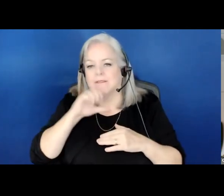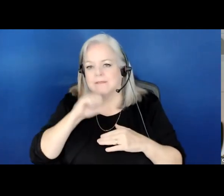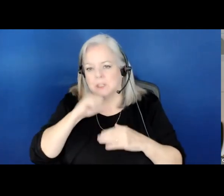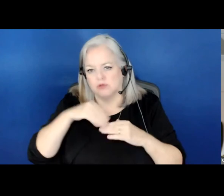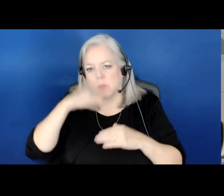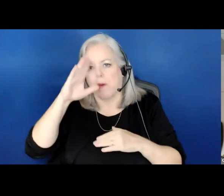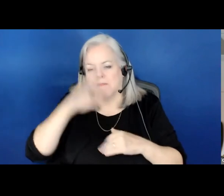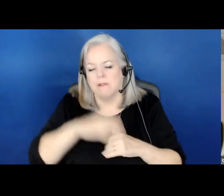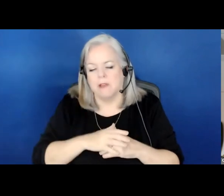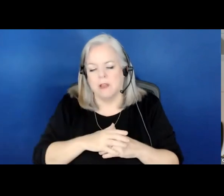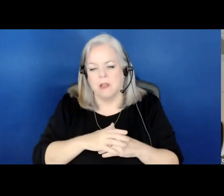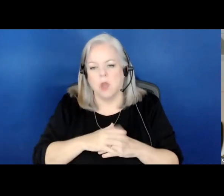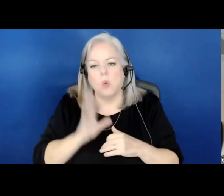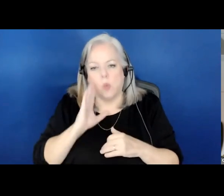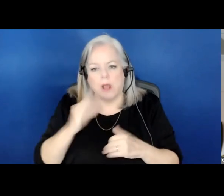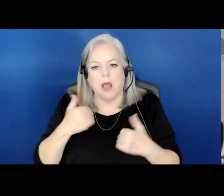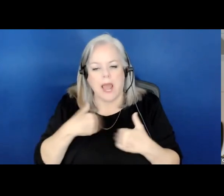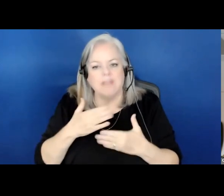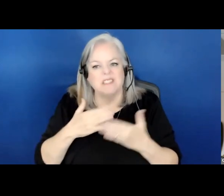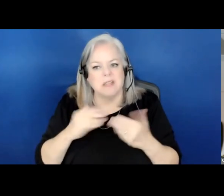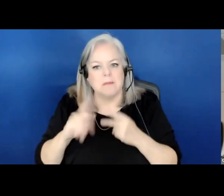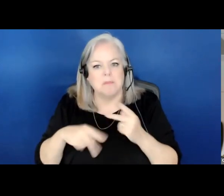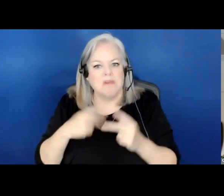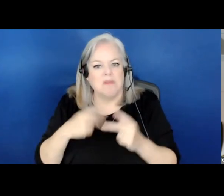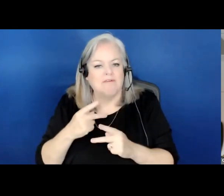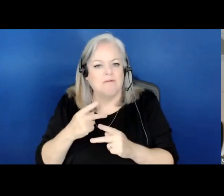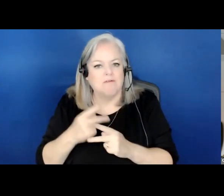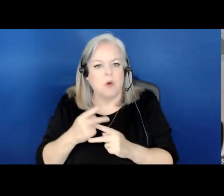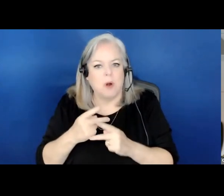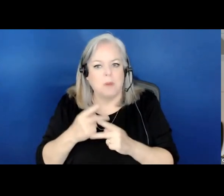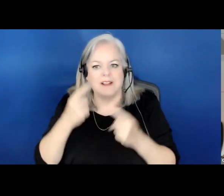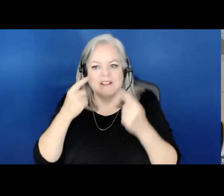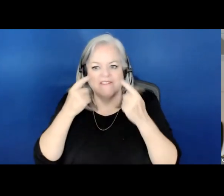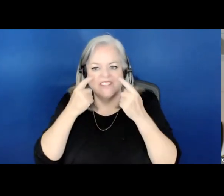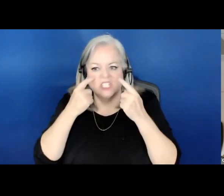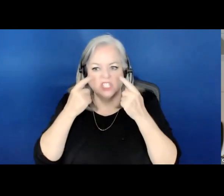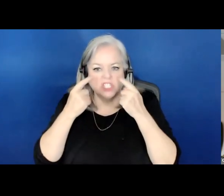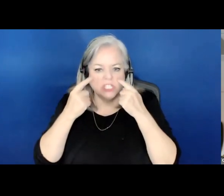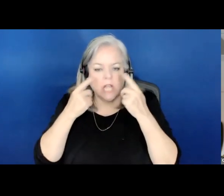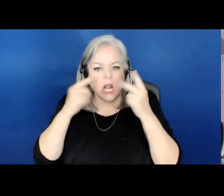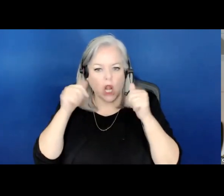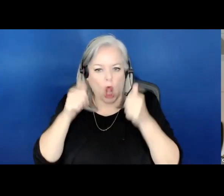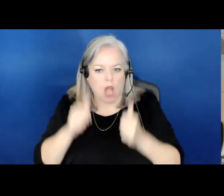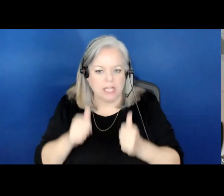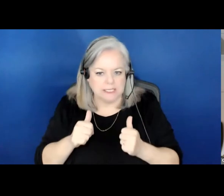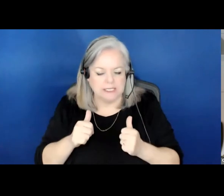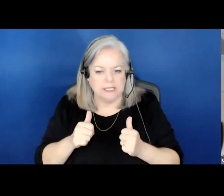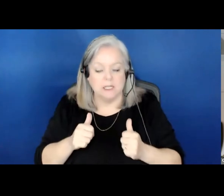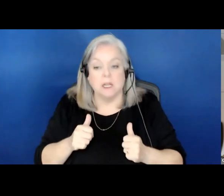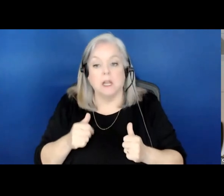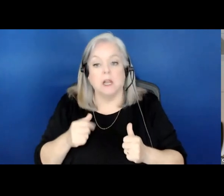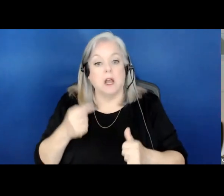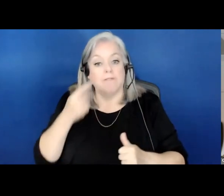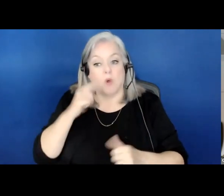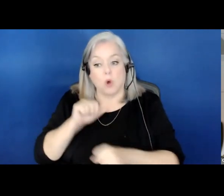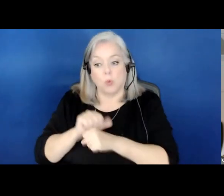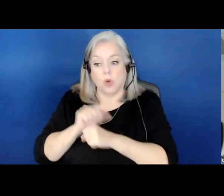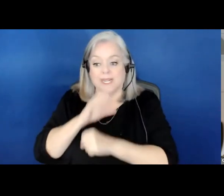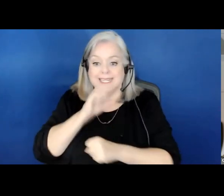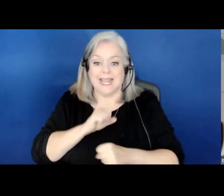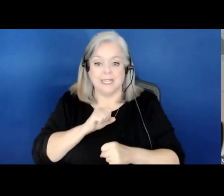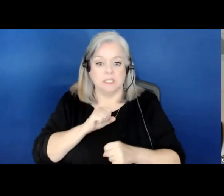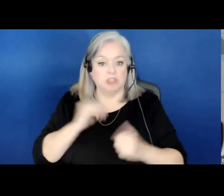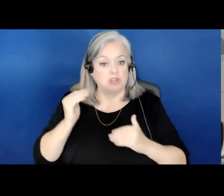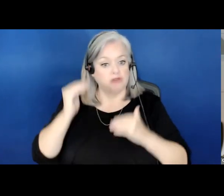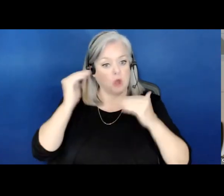will have some form of vision loss. For working age adults, ages